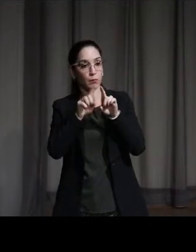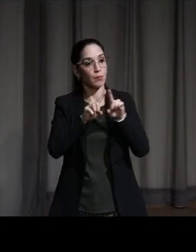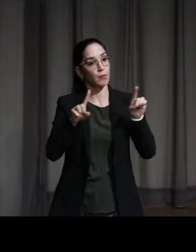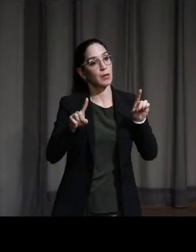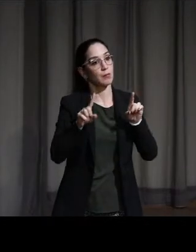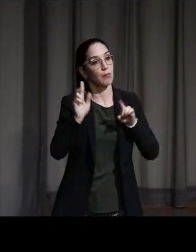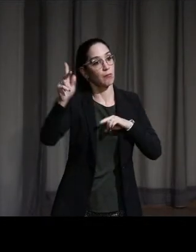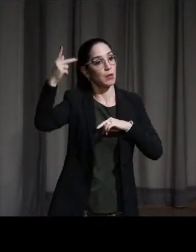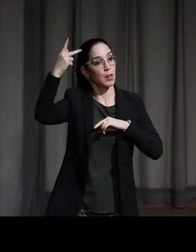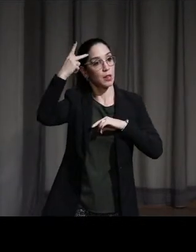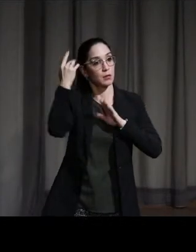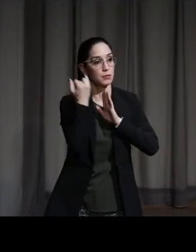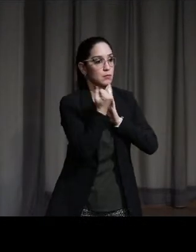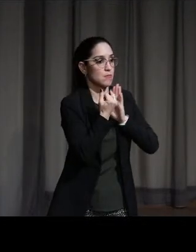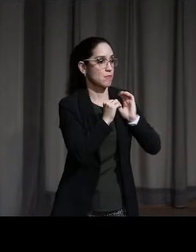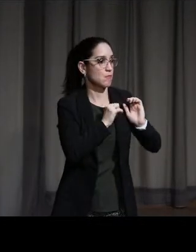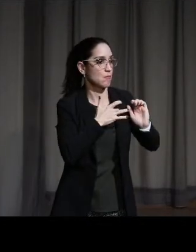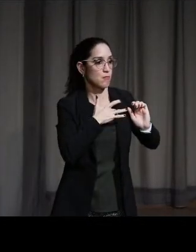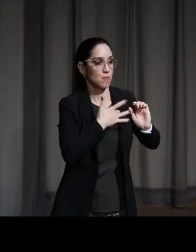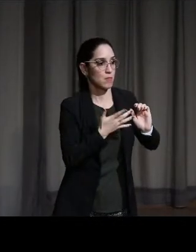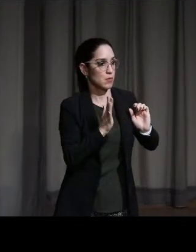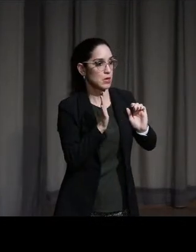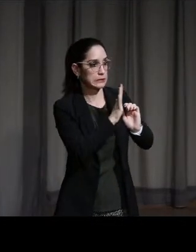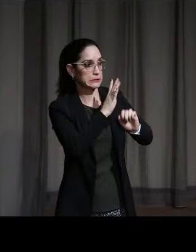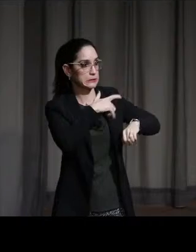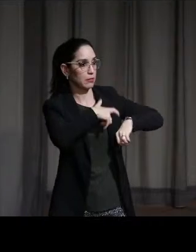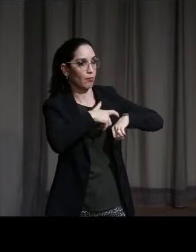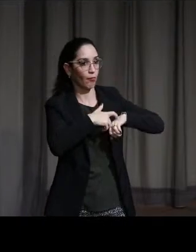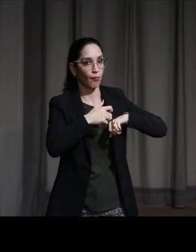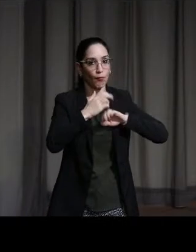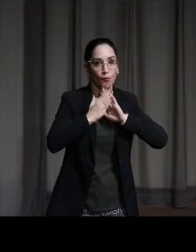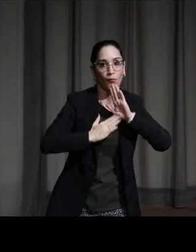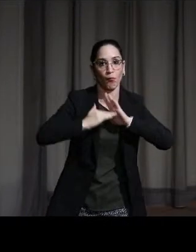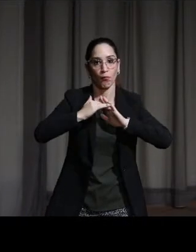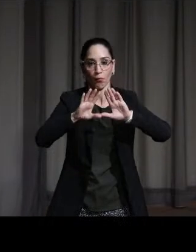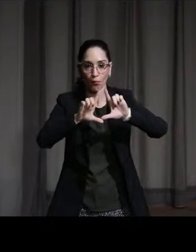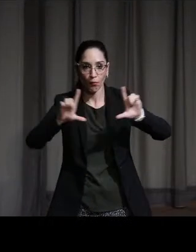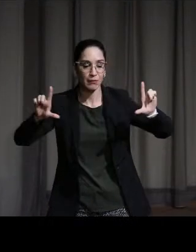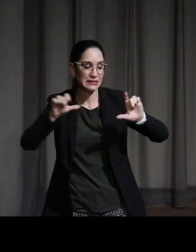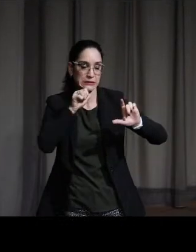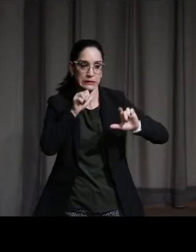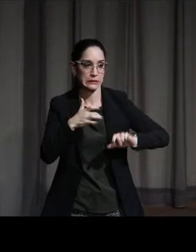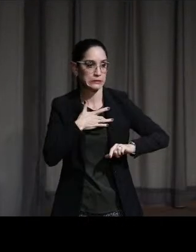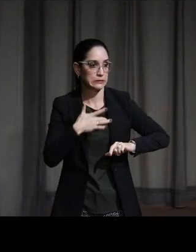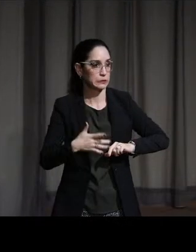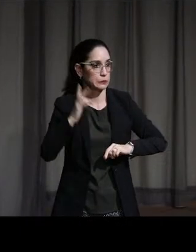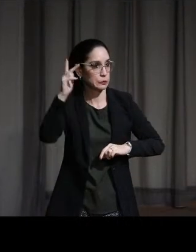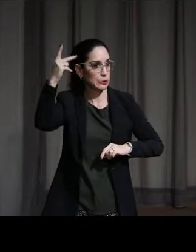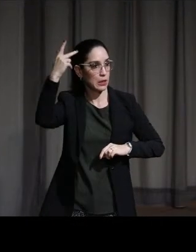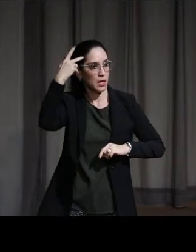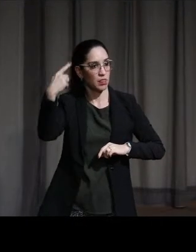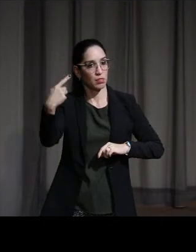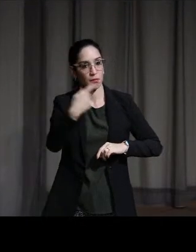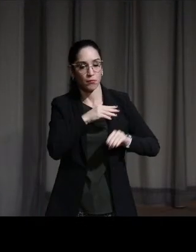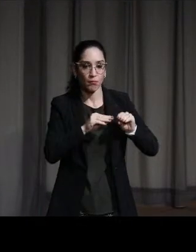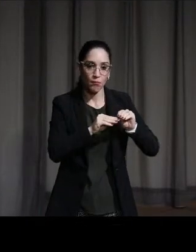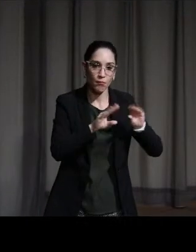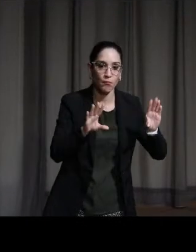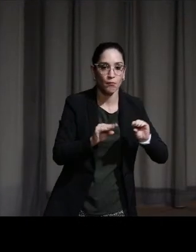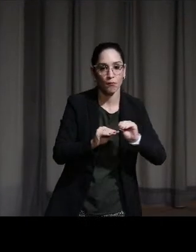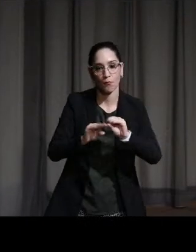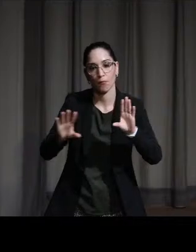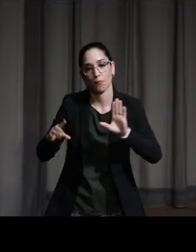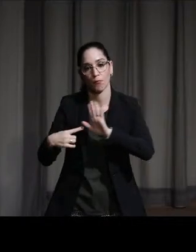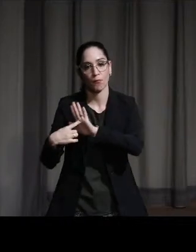the 1960s. Those, I mean, you are the expert, you can correct me if I'm wrong, but I think those, works of art like this that explicitly reference